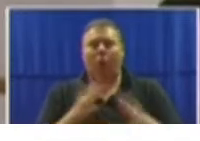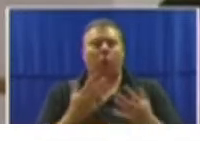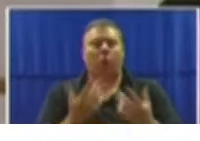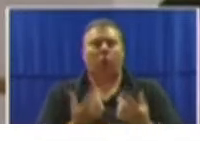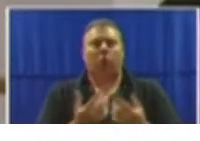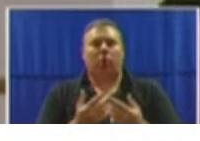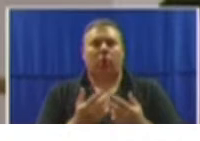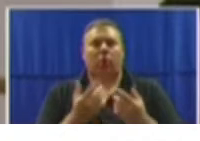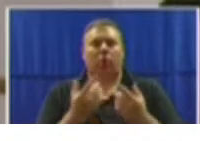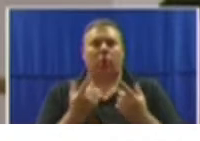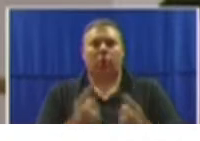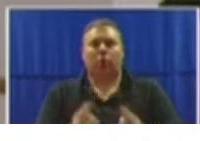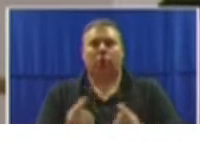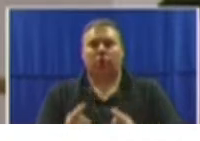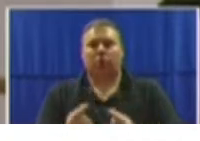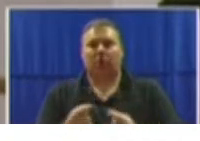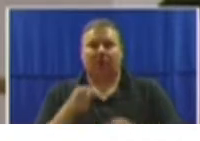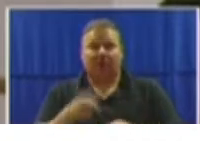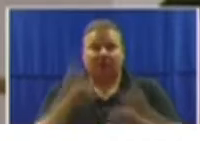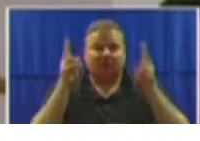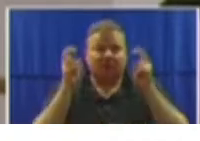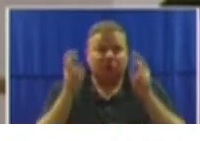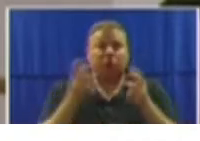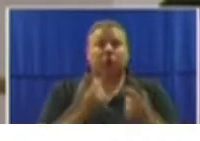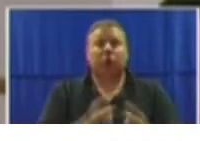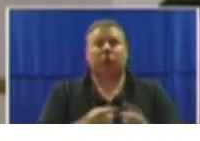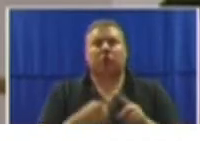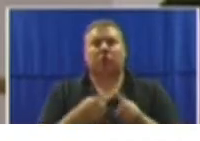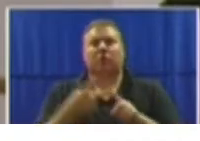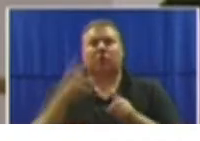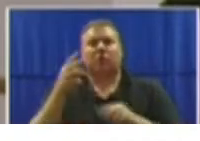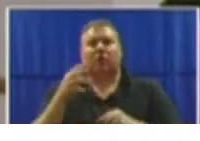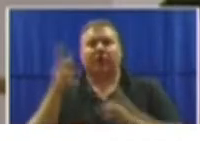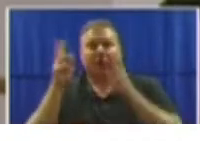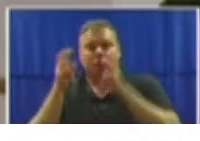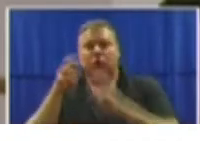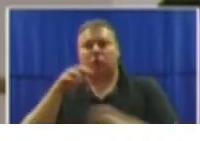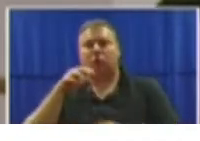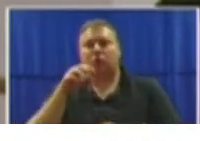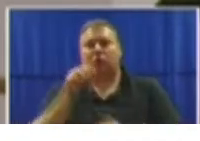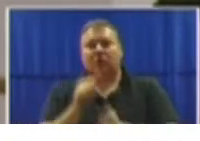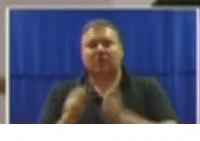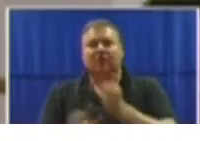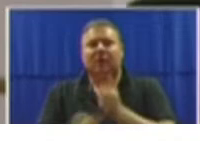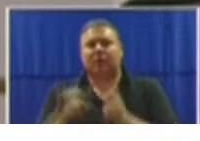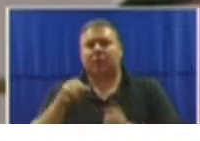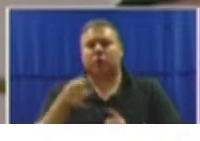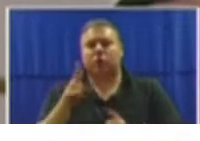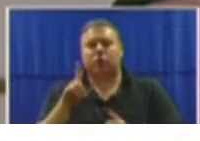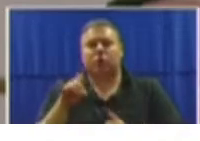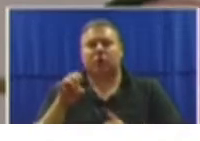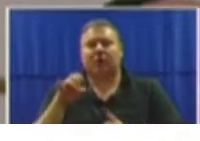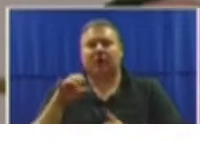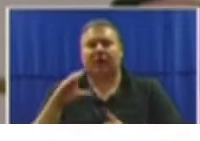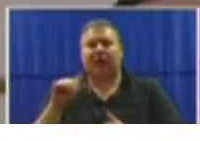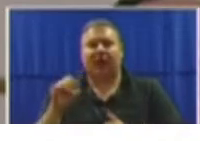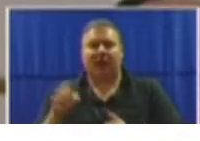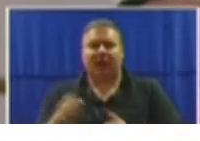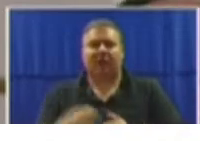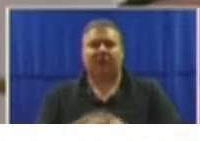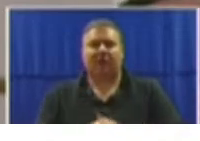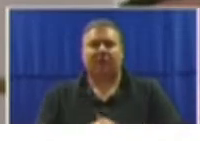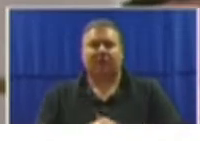is what is happening, the matter of sub judice is here, and move from there. I think we need to do that. Thank you,